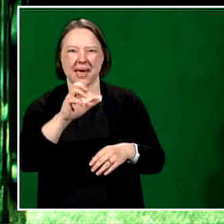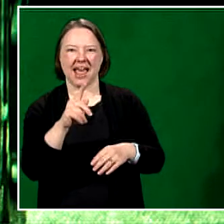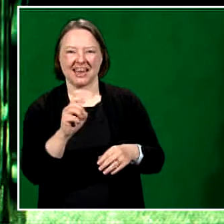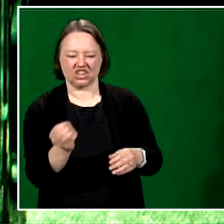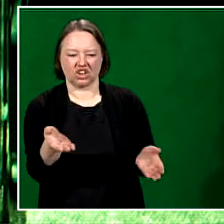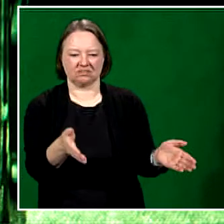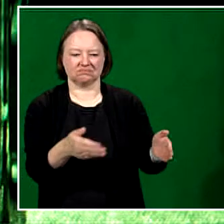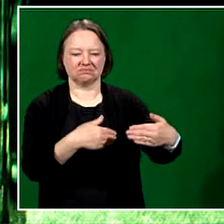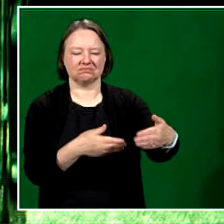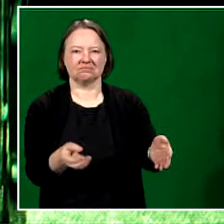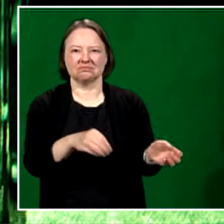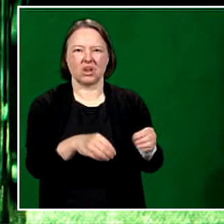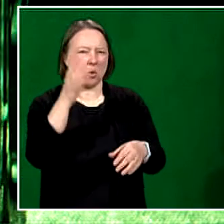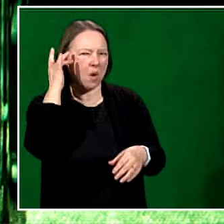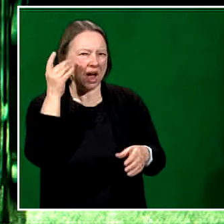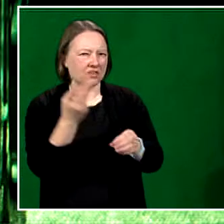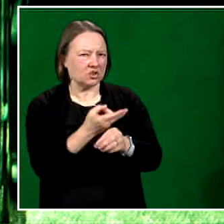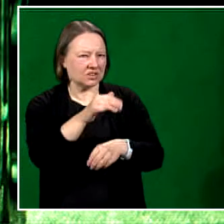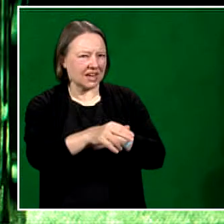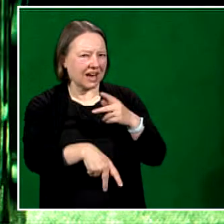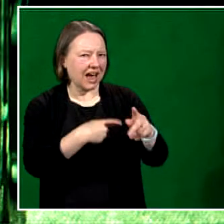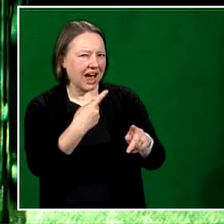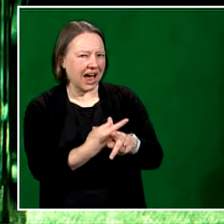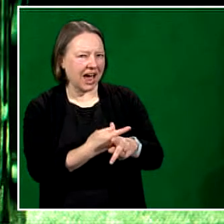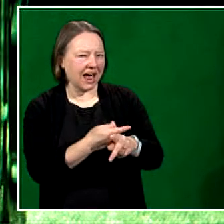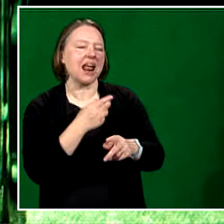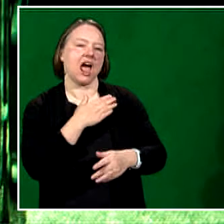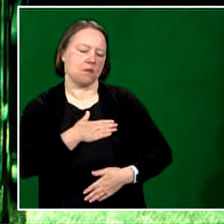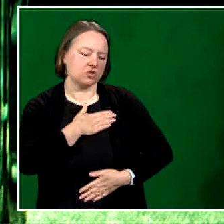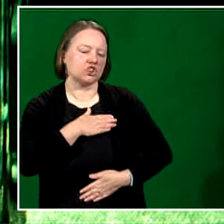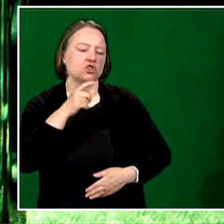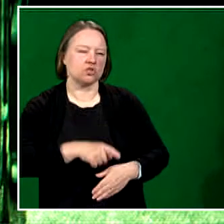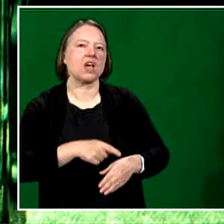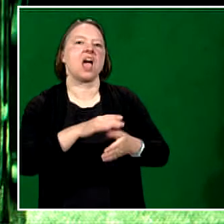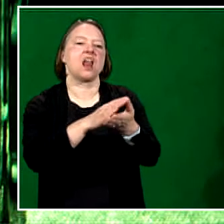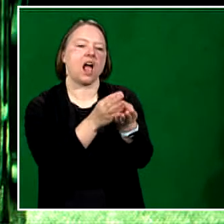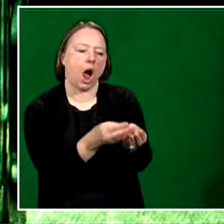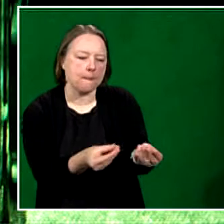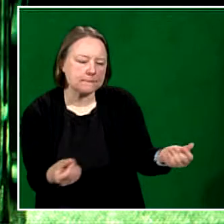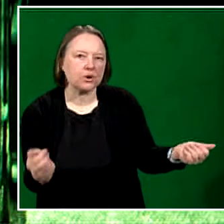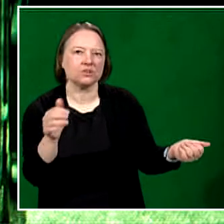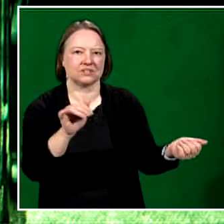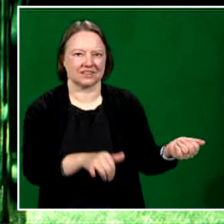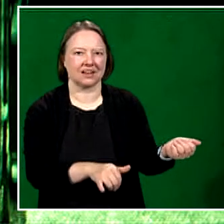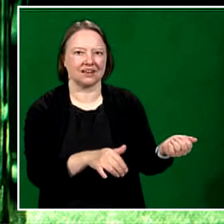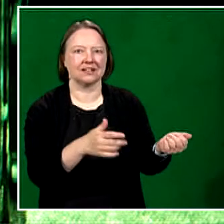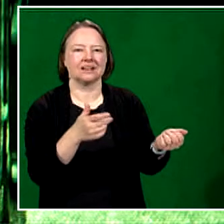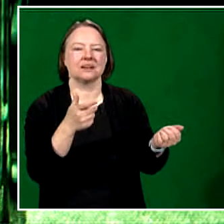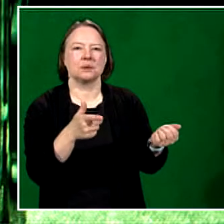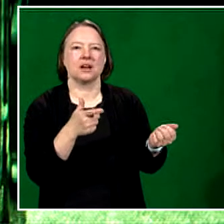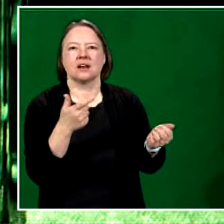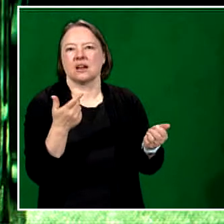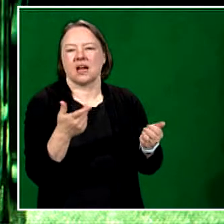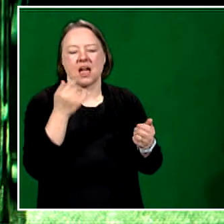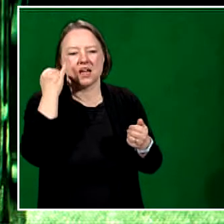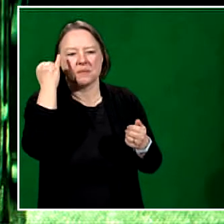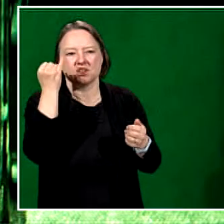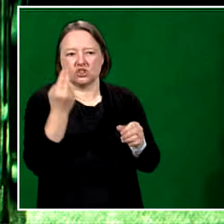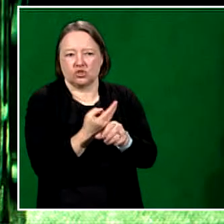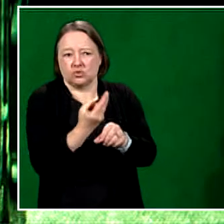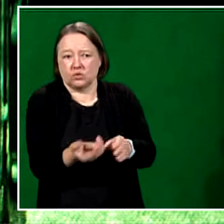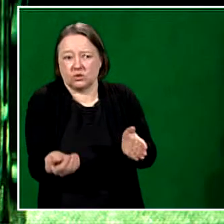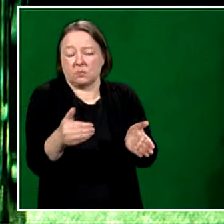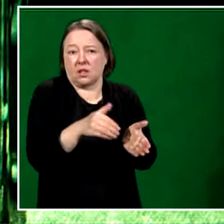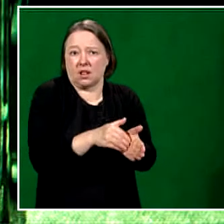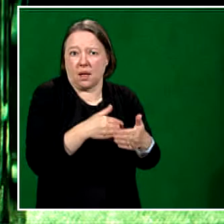gone for this style of packaging? And I appreciate it's compostable, which is a good option to go for. But I would imagine reusable packaging